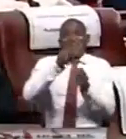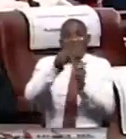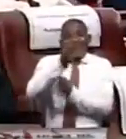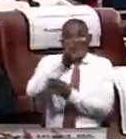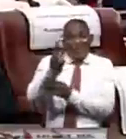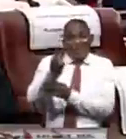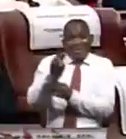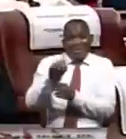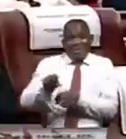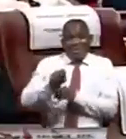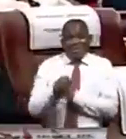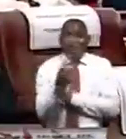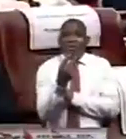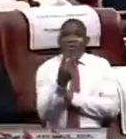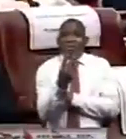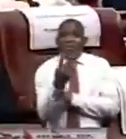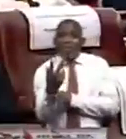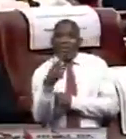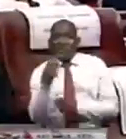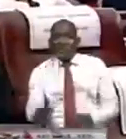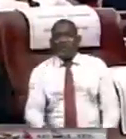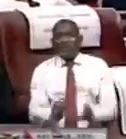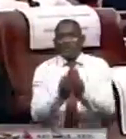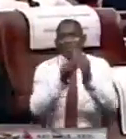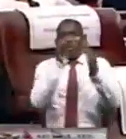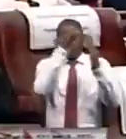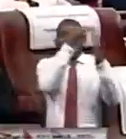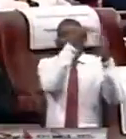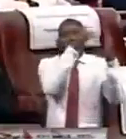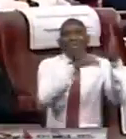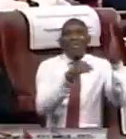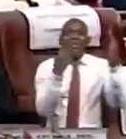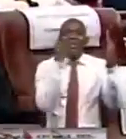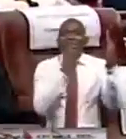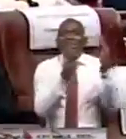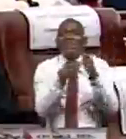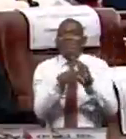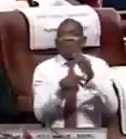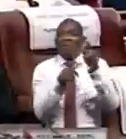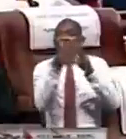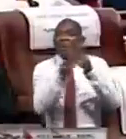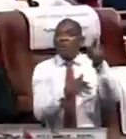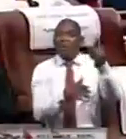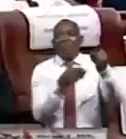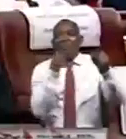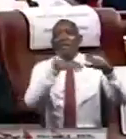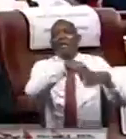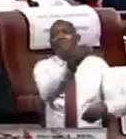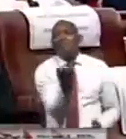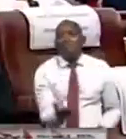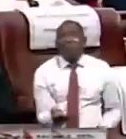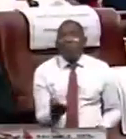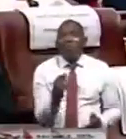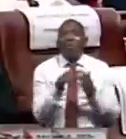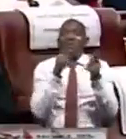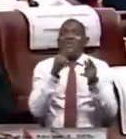Rule 4(3) is dealing with is order of speeches, then all he said is irrelevant, because we are